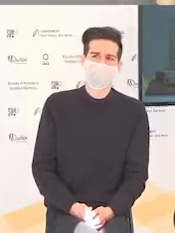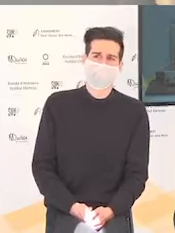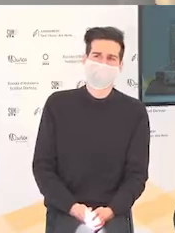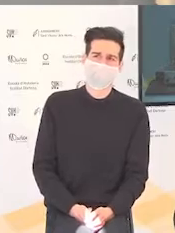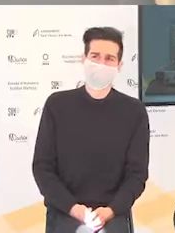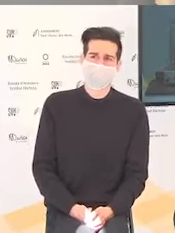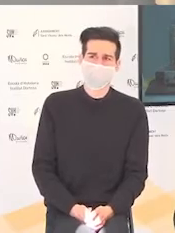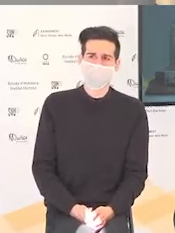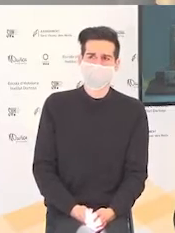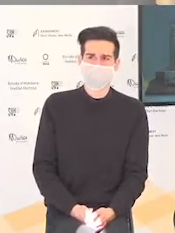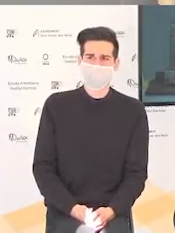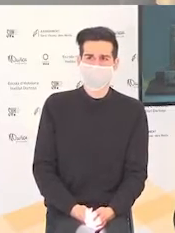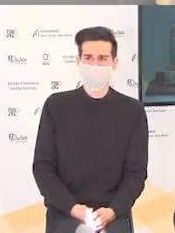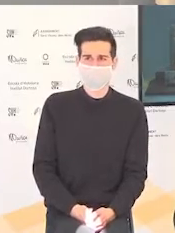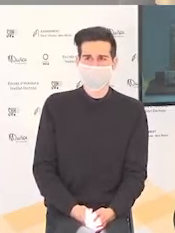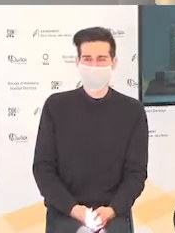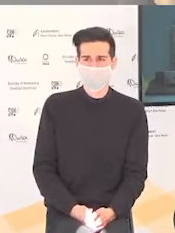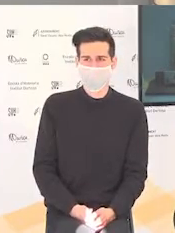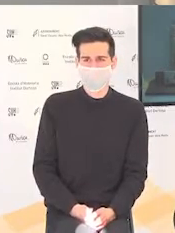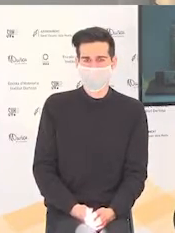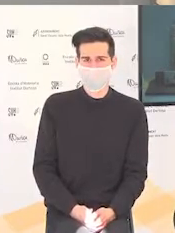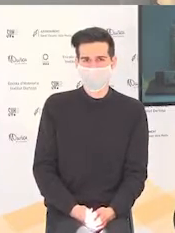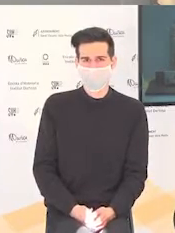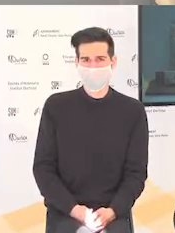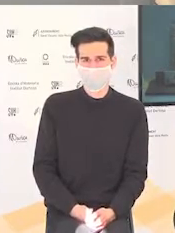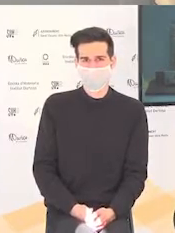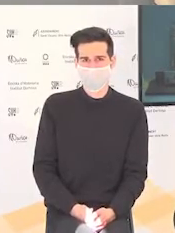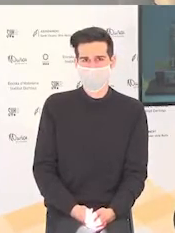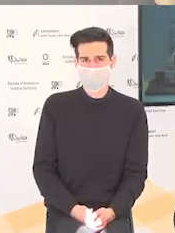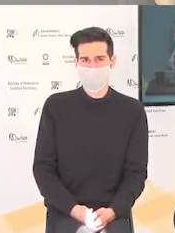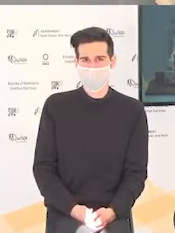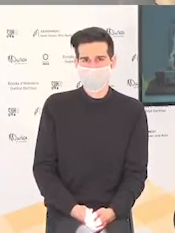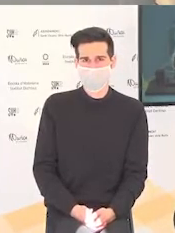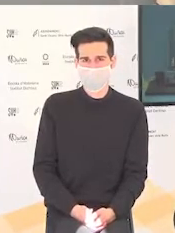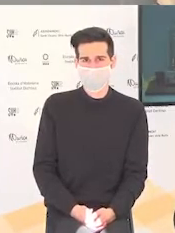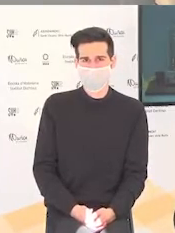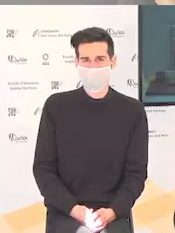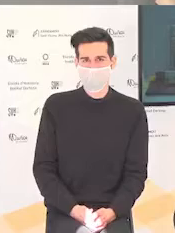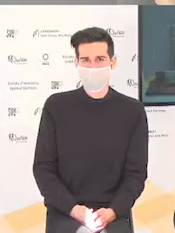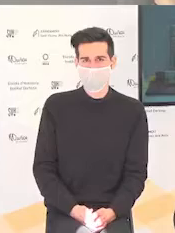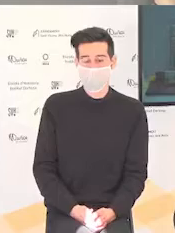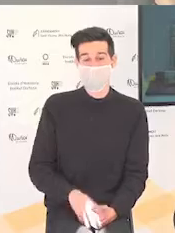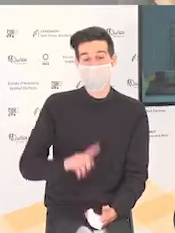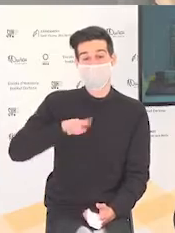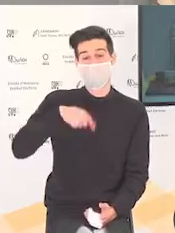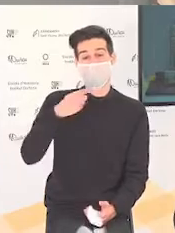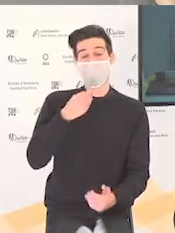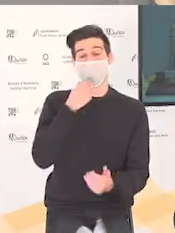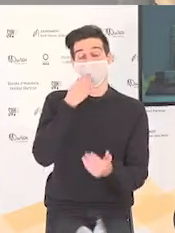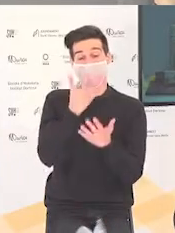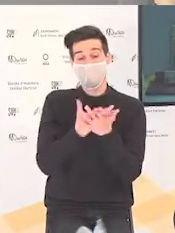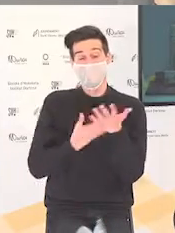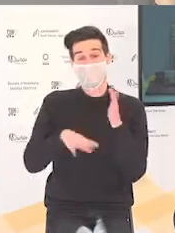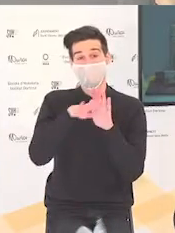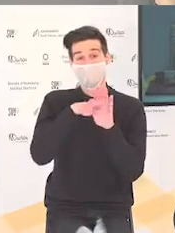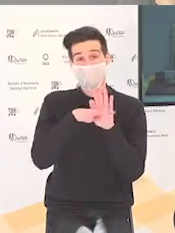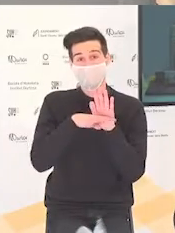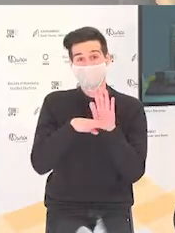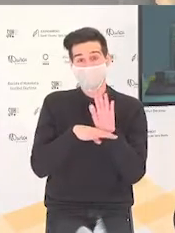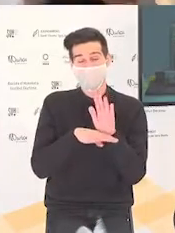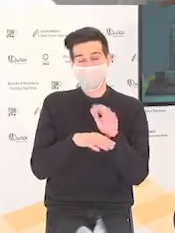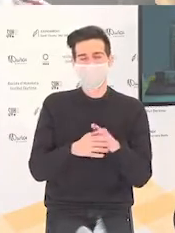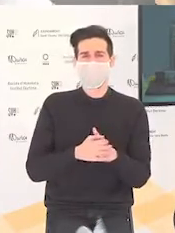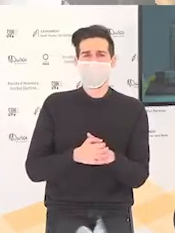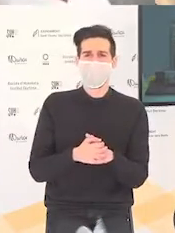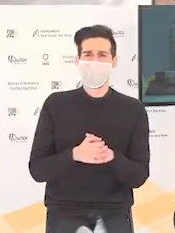making is we're going to be making the coulis recipe. La siguiente receta es la del coulis.